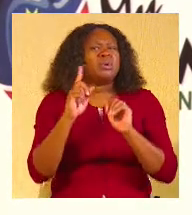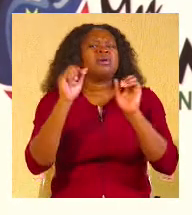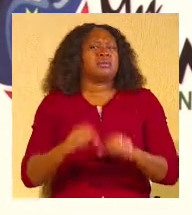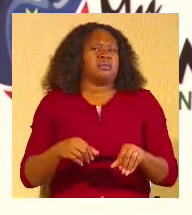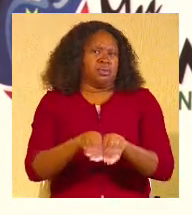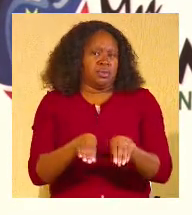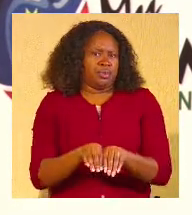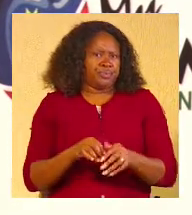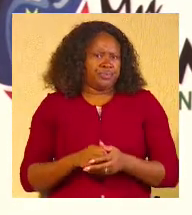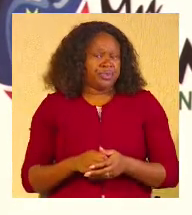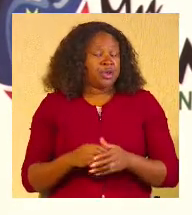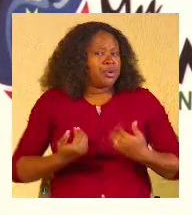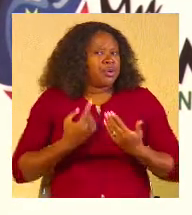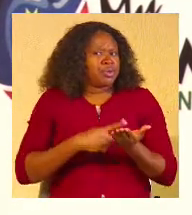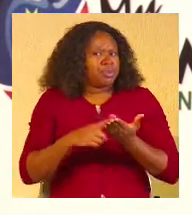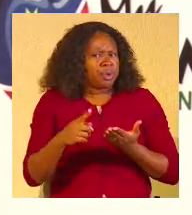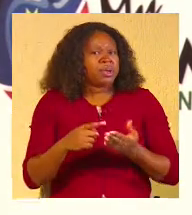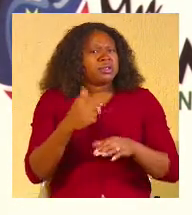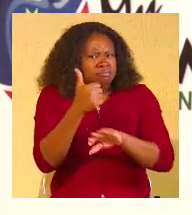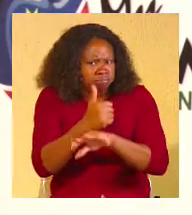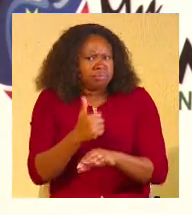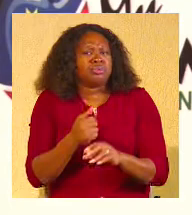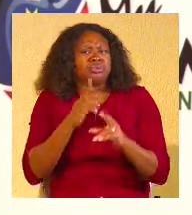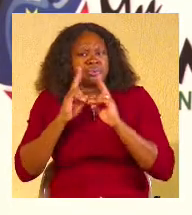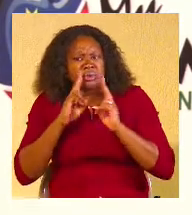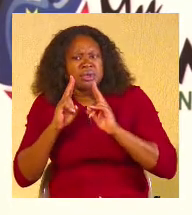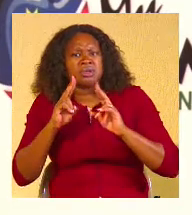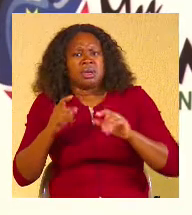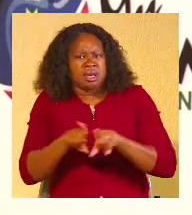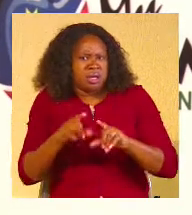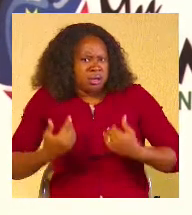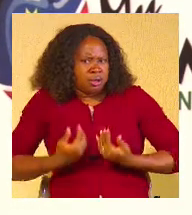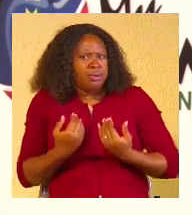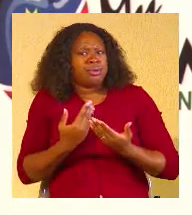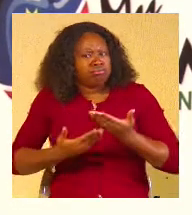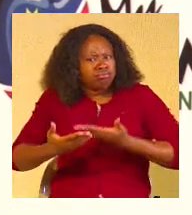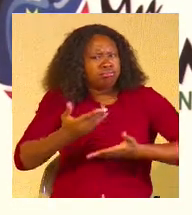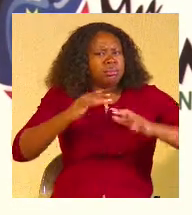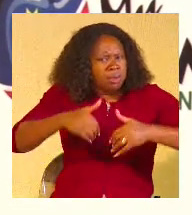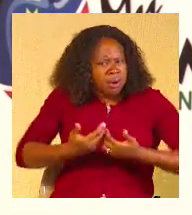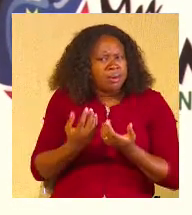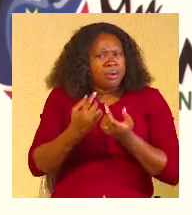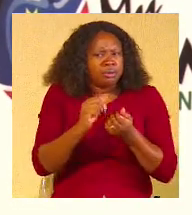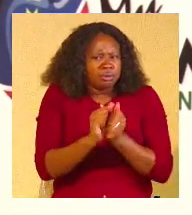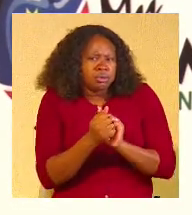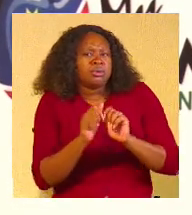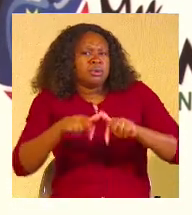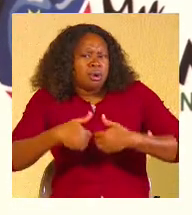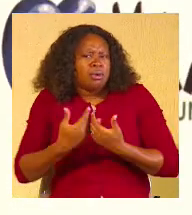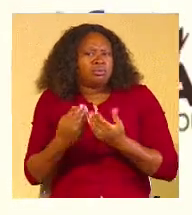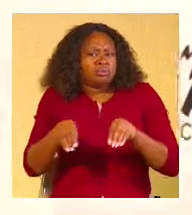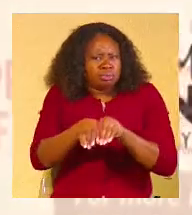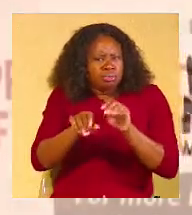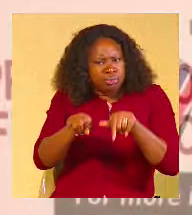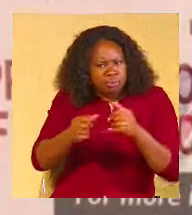the discussions on how we can become solution bearers during this time. Thank